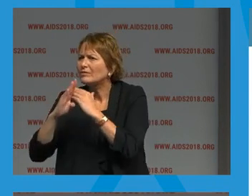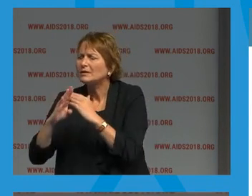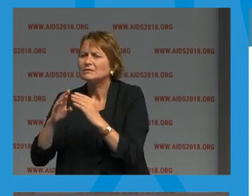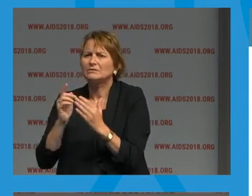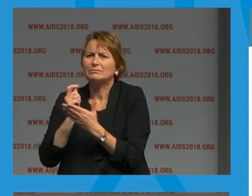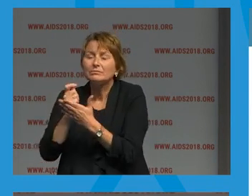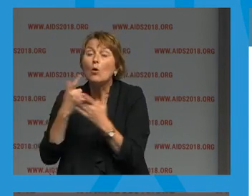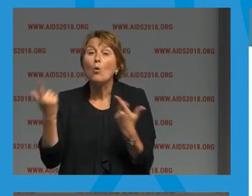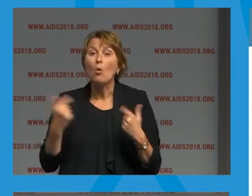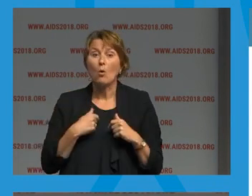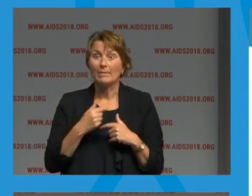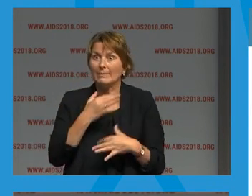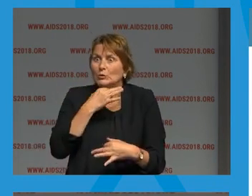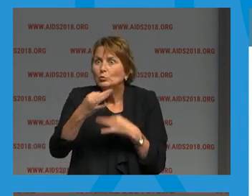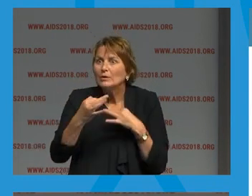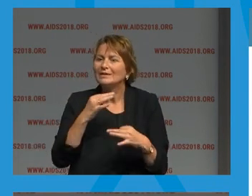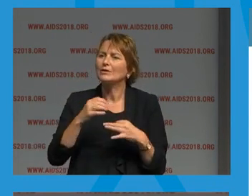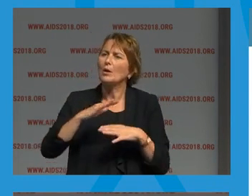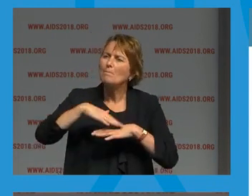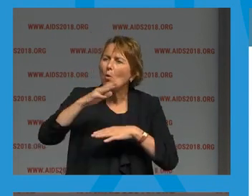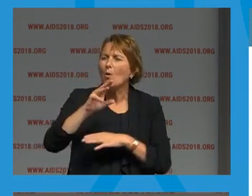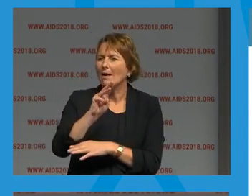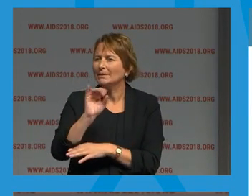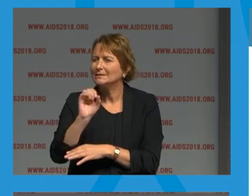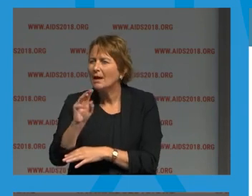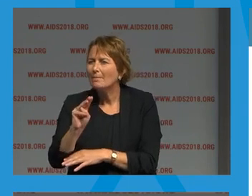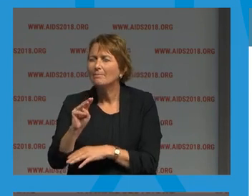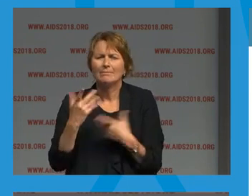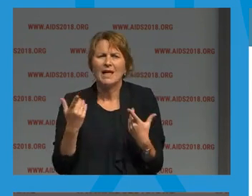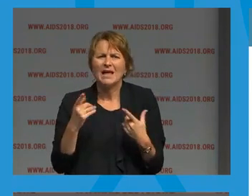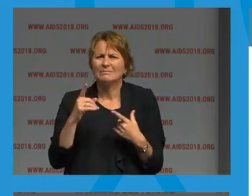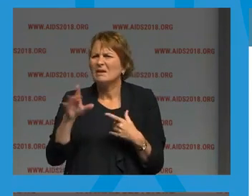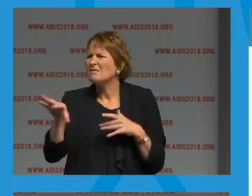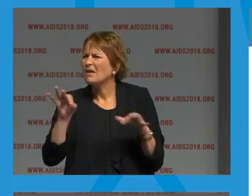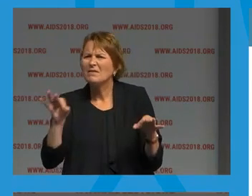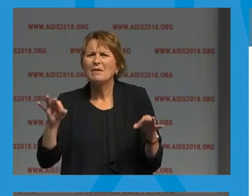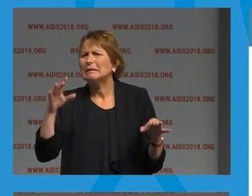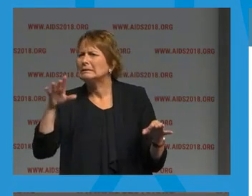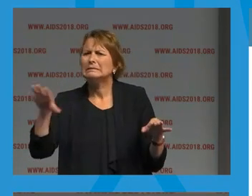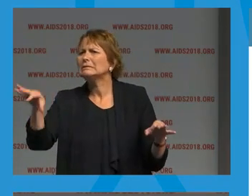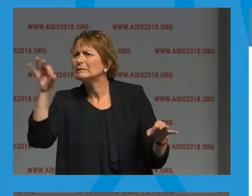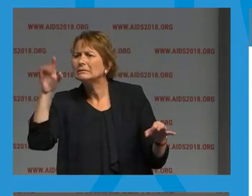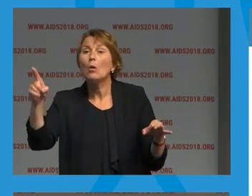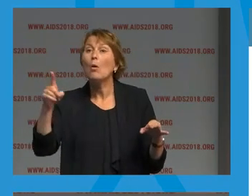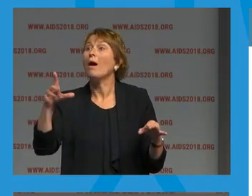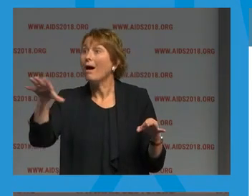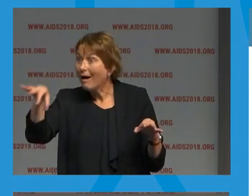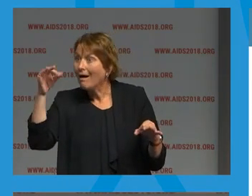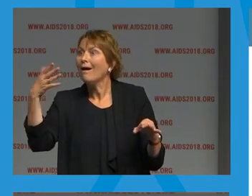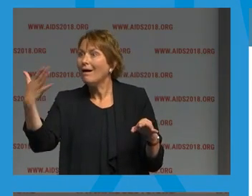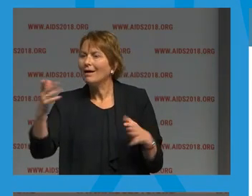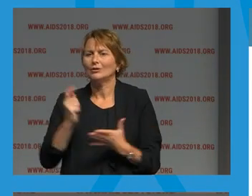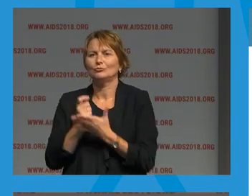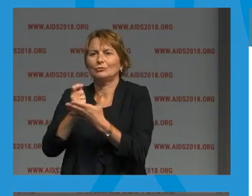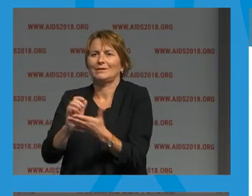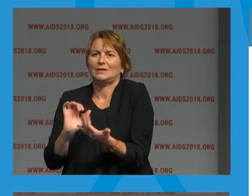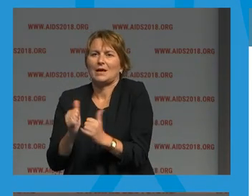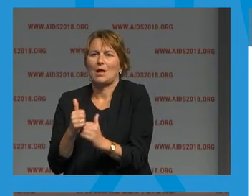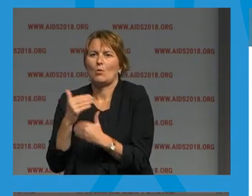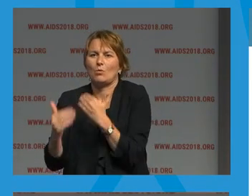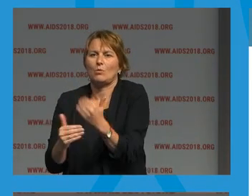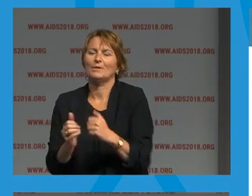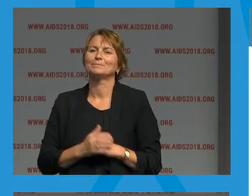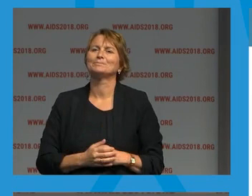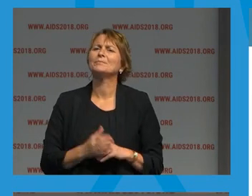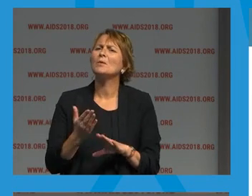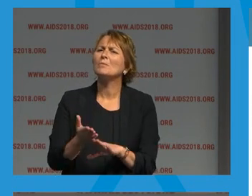factors related to MSM behavior, and how do we find them and how do we treat them. Now, I know after all of I've said